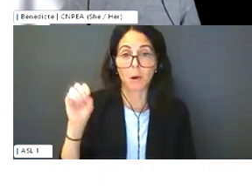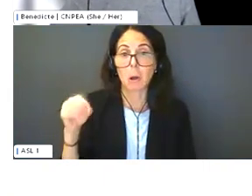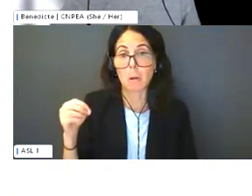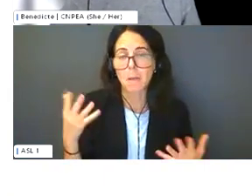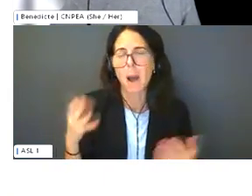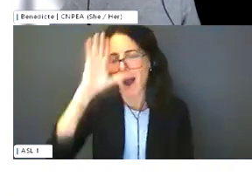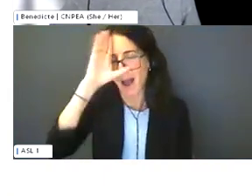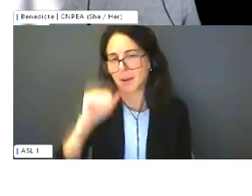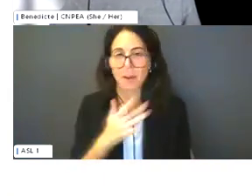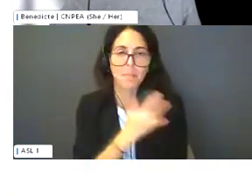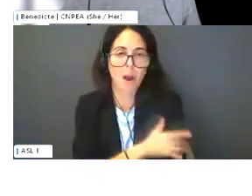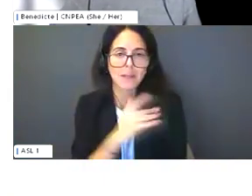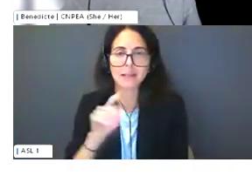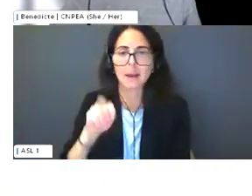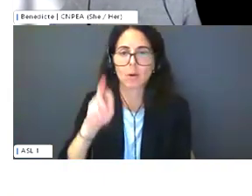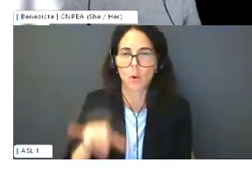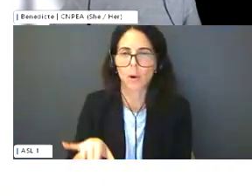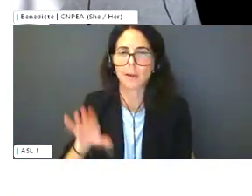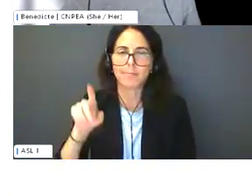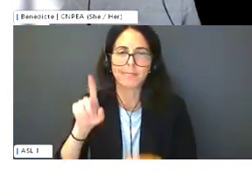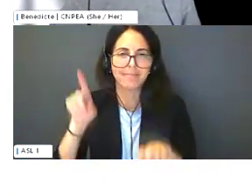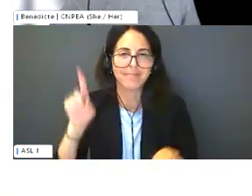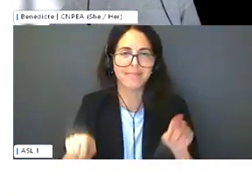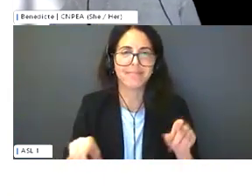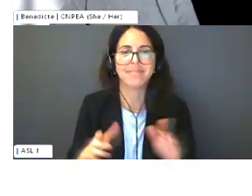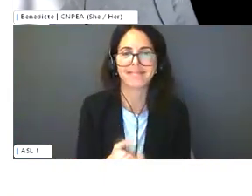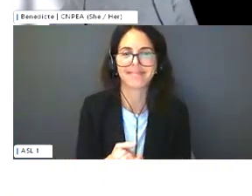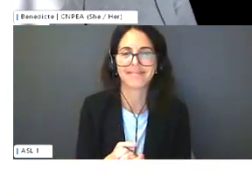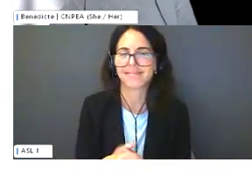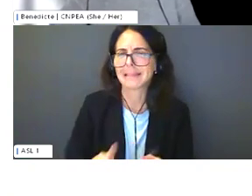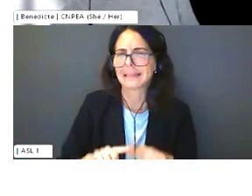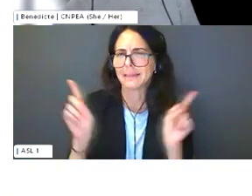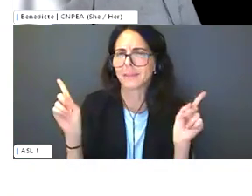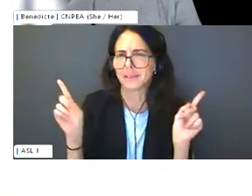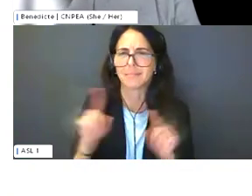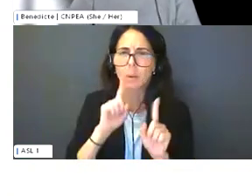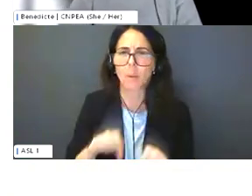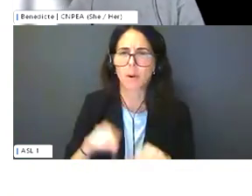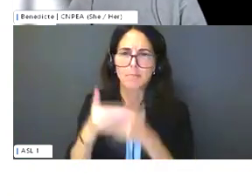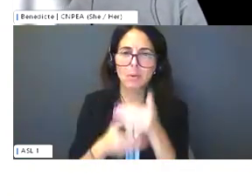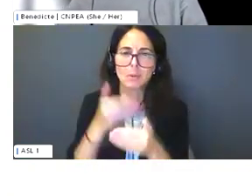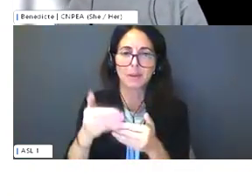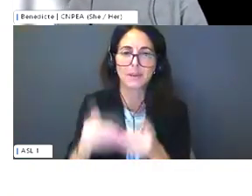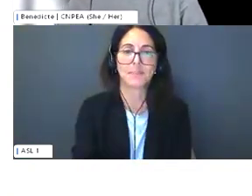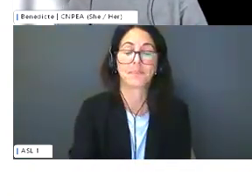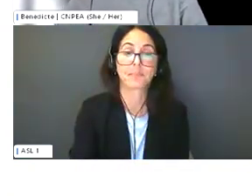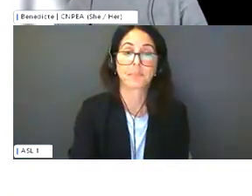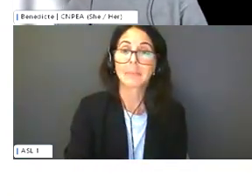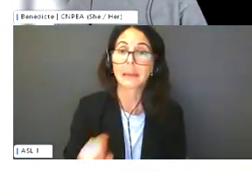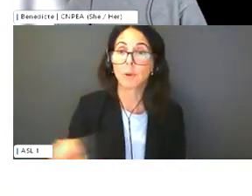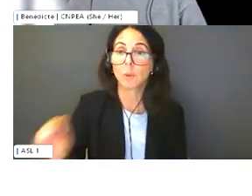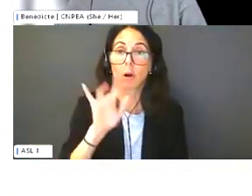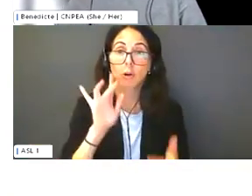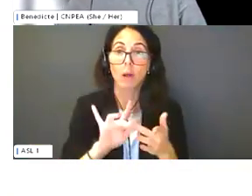each province and territory is different, which makes it more complicated for that reporting process. So if you call our main